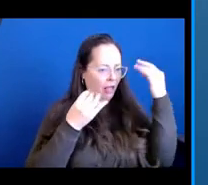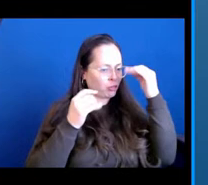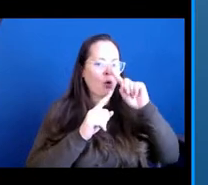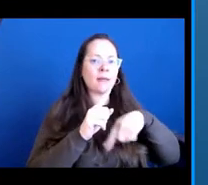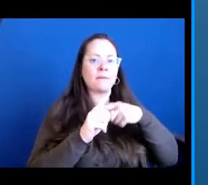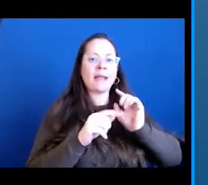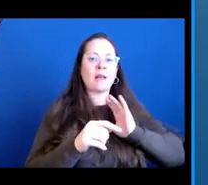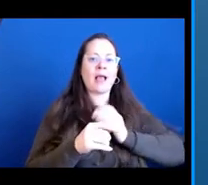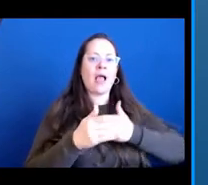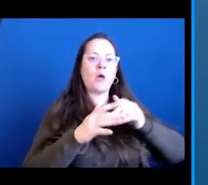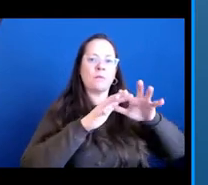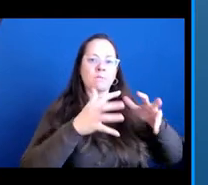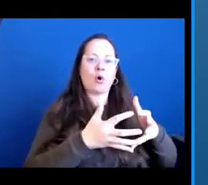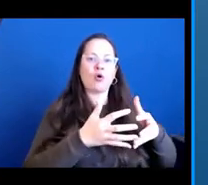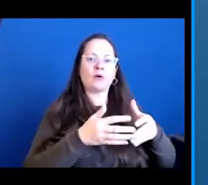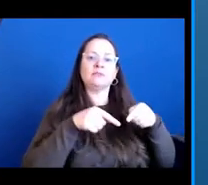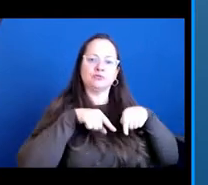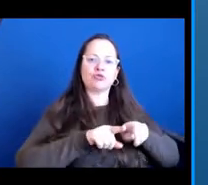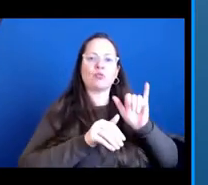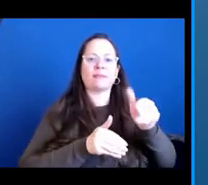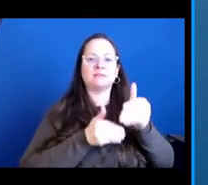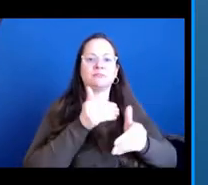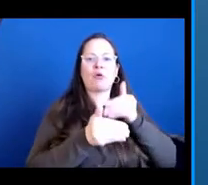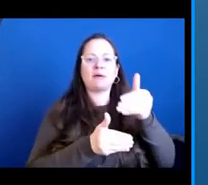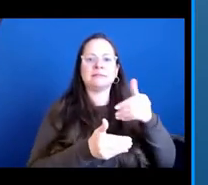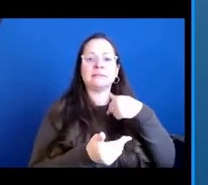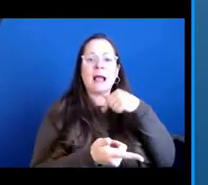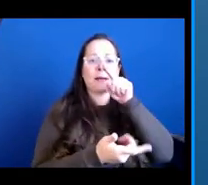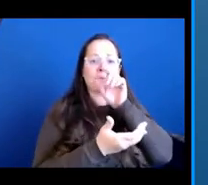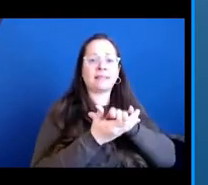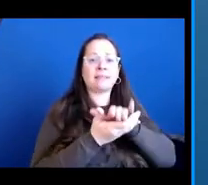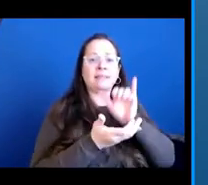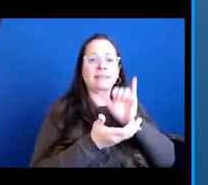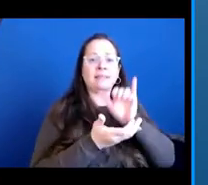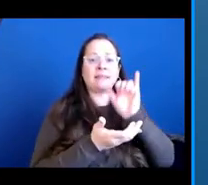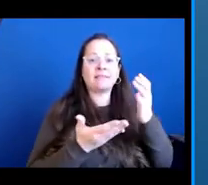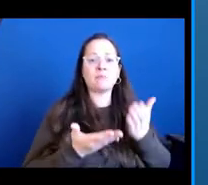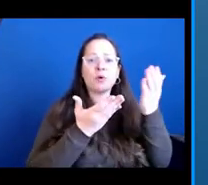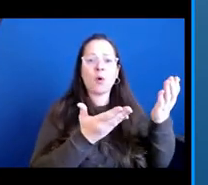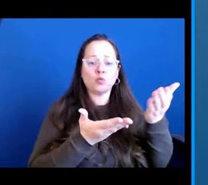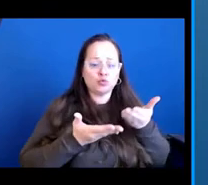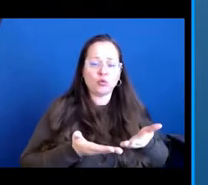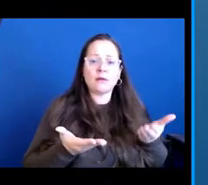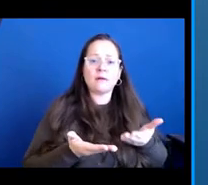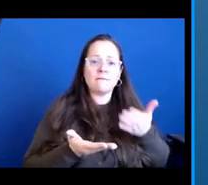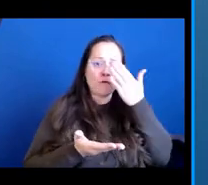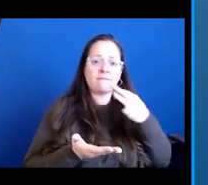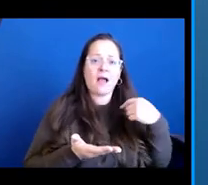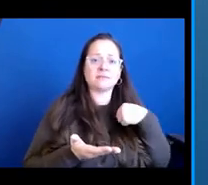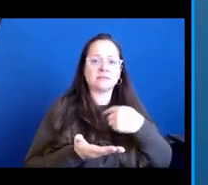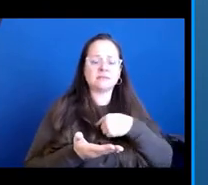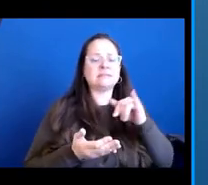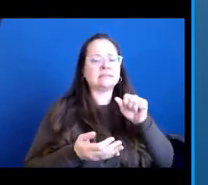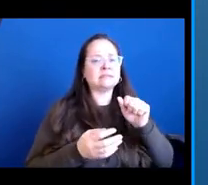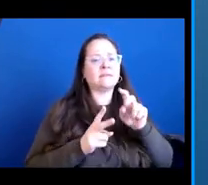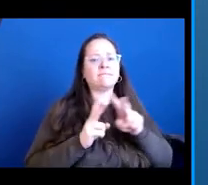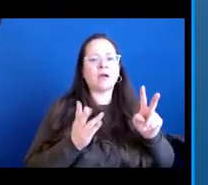process I believe that the proposal before us is an elegant proposal